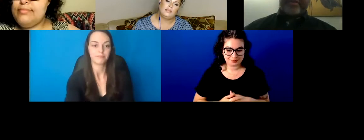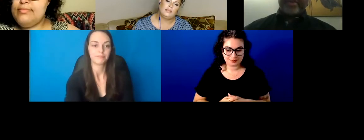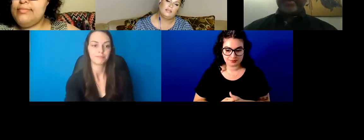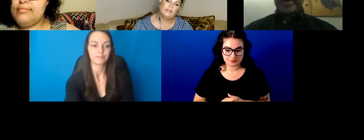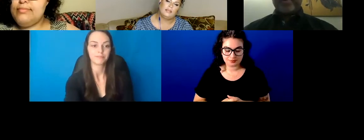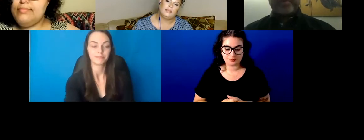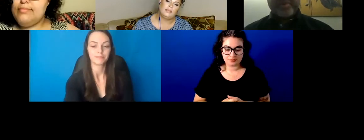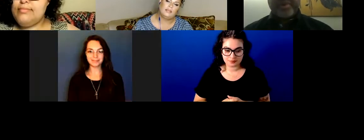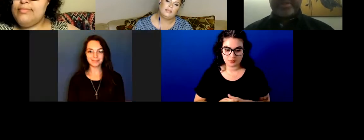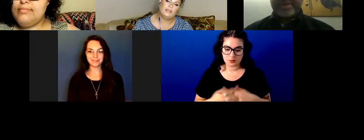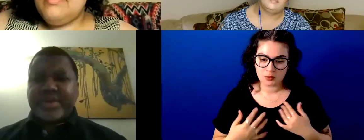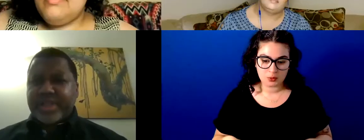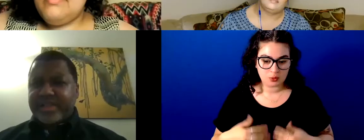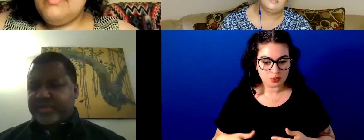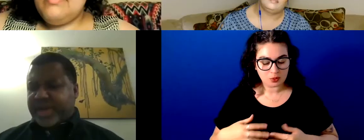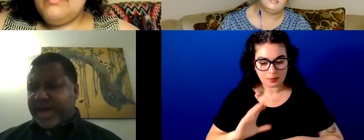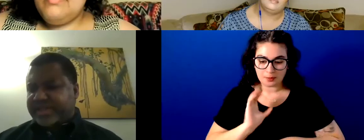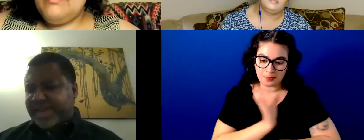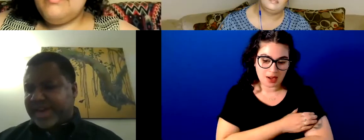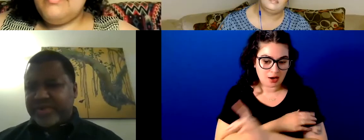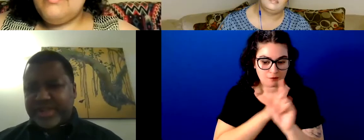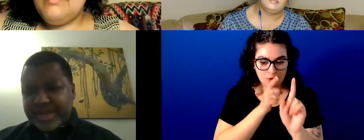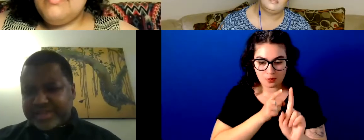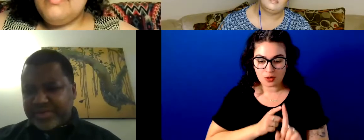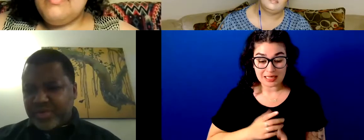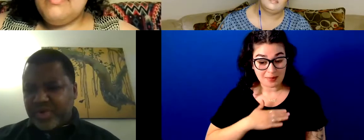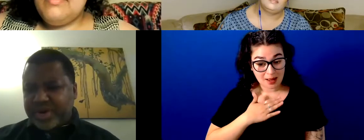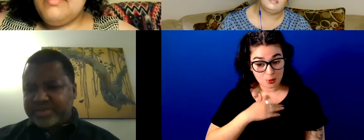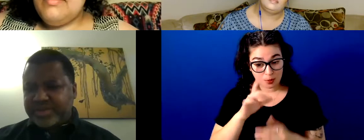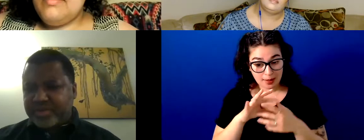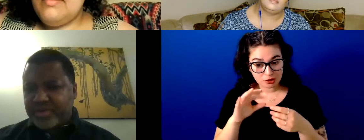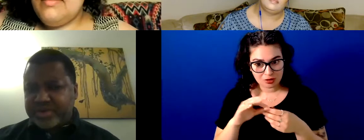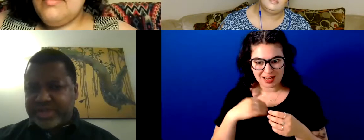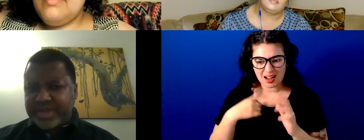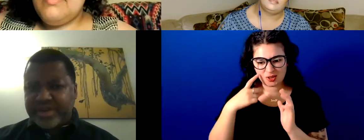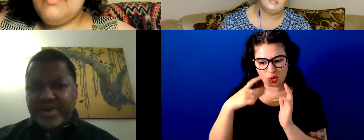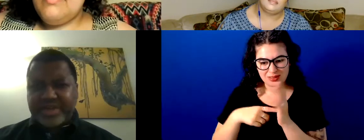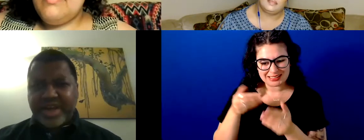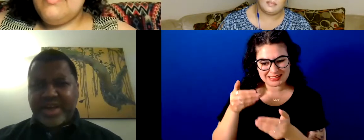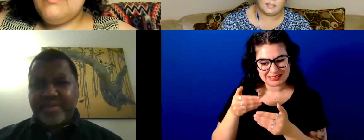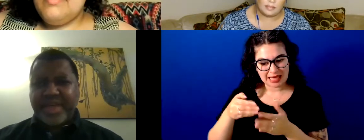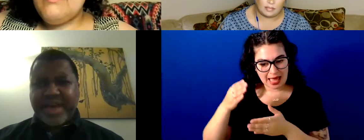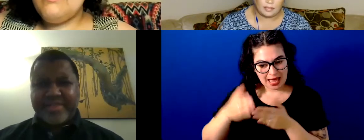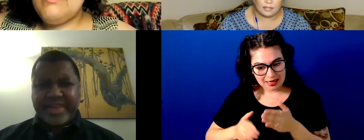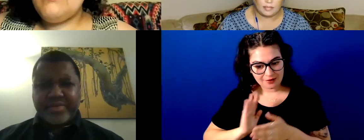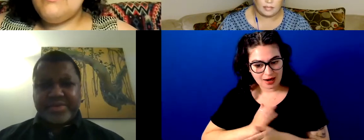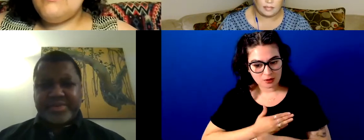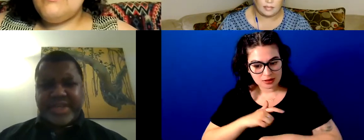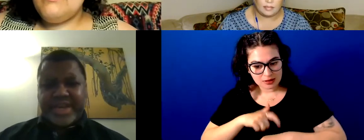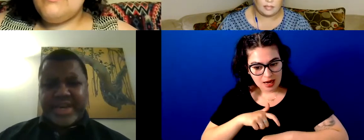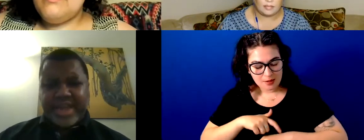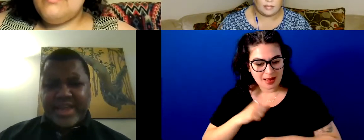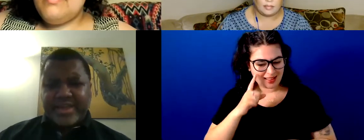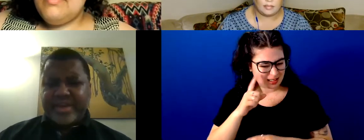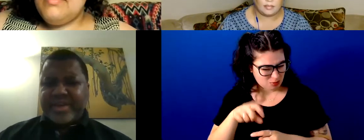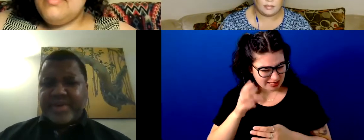Very, very powerful points. I'm glad that we got to that. I realize that we're running towards the end of our time. I think we're supposed to